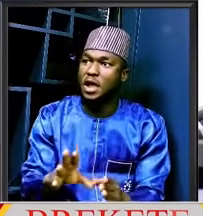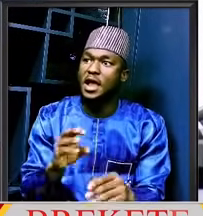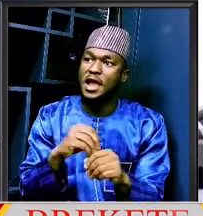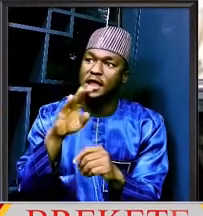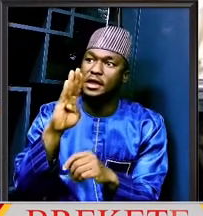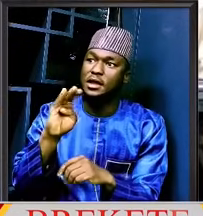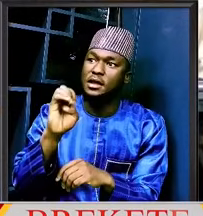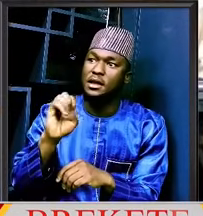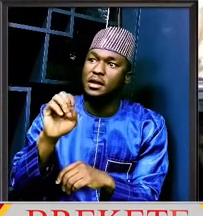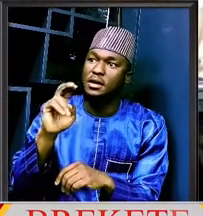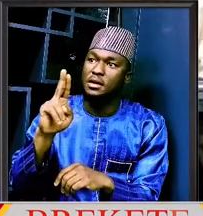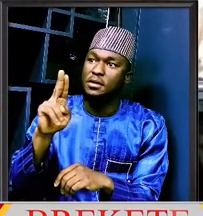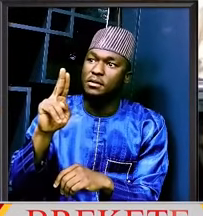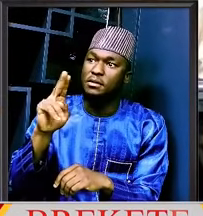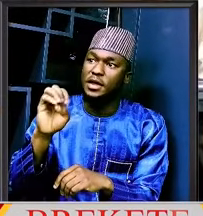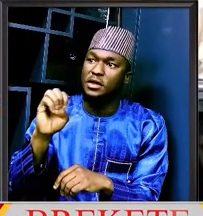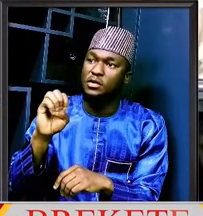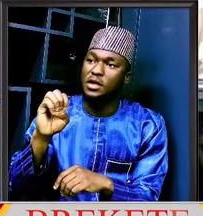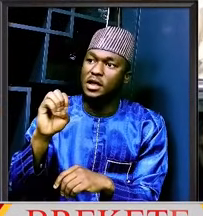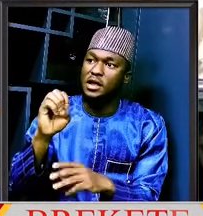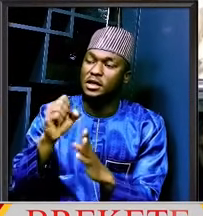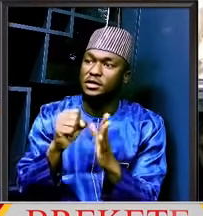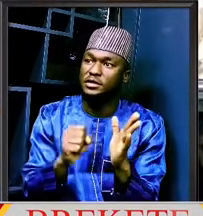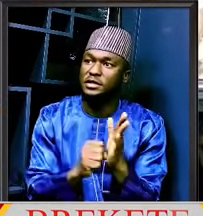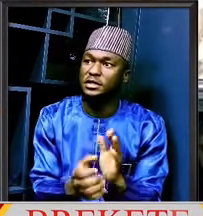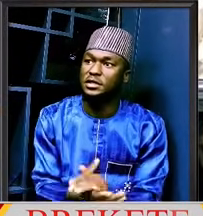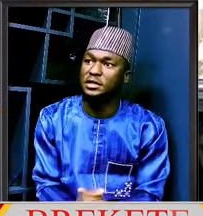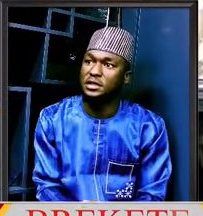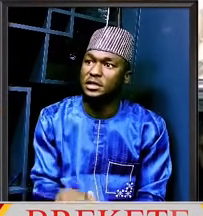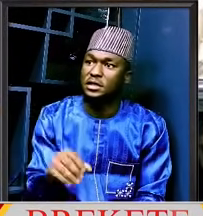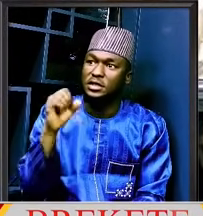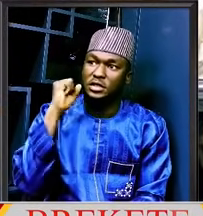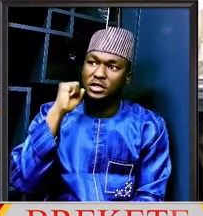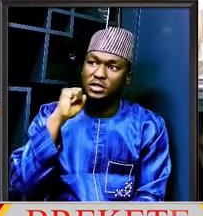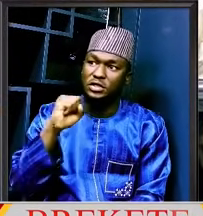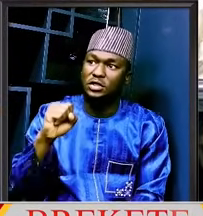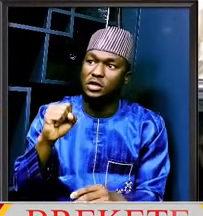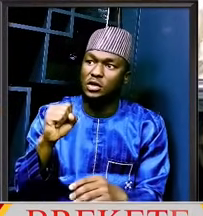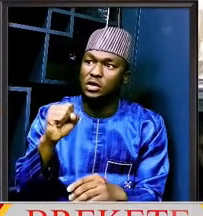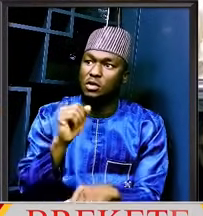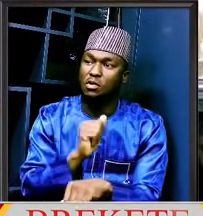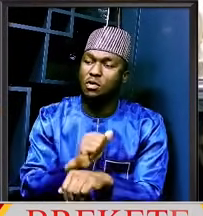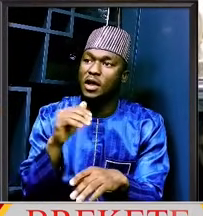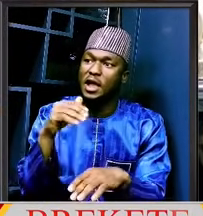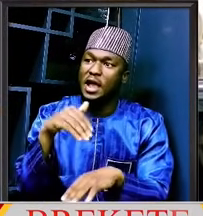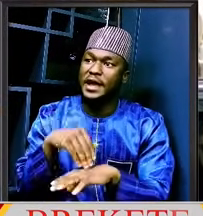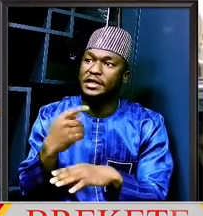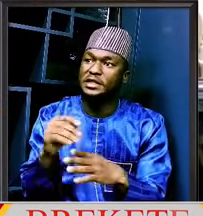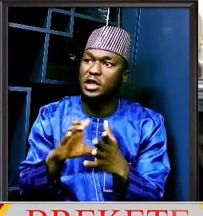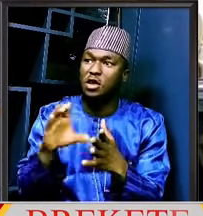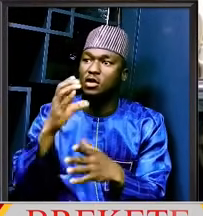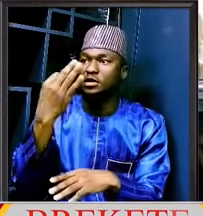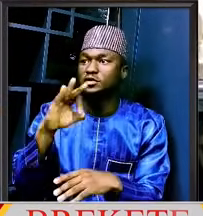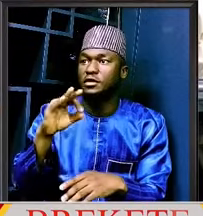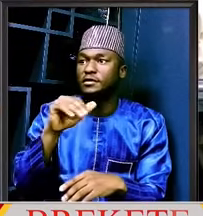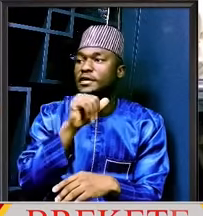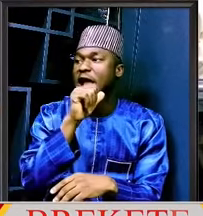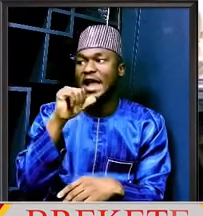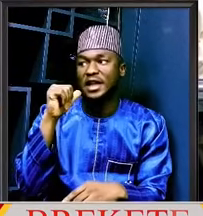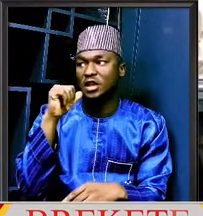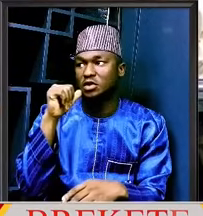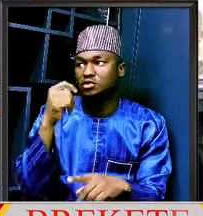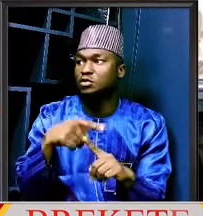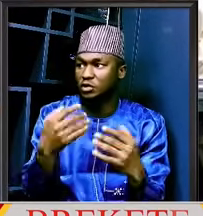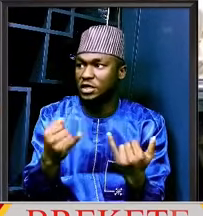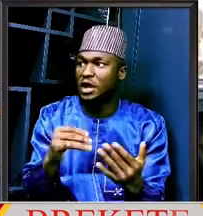State. Where should they work? She works at Akbar and Oshi College of Agriculture. It's now a polytechnic